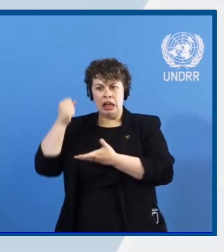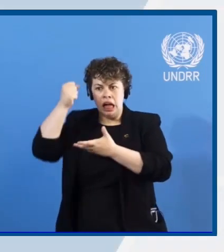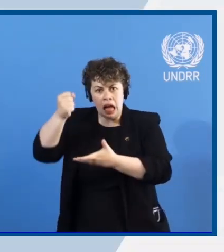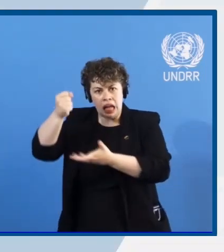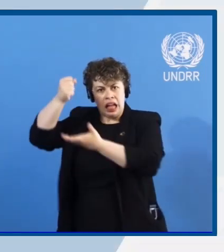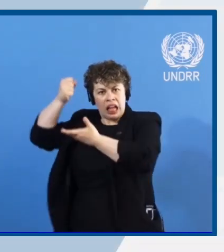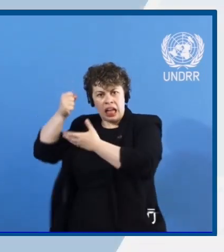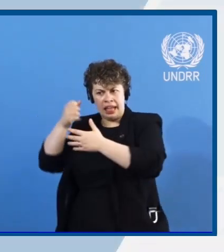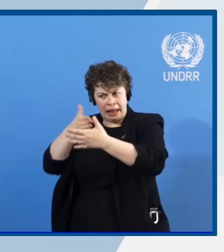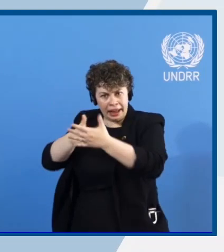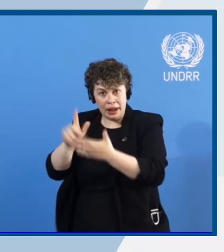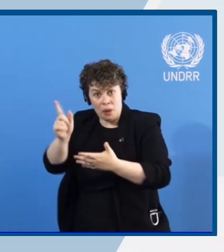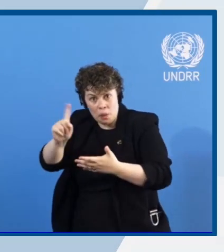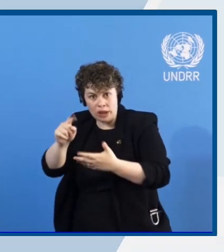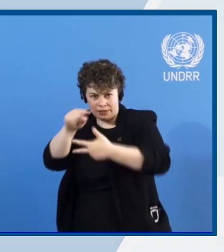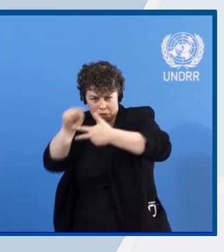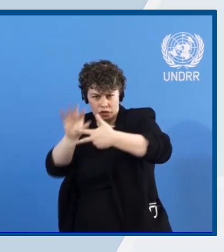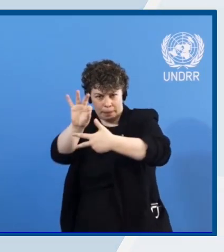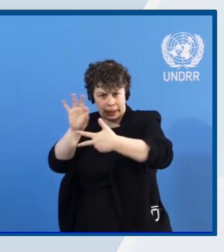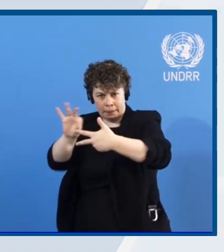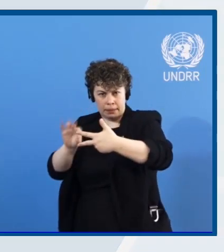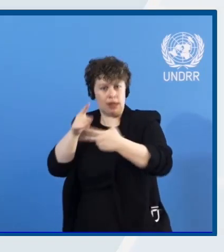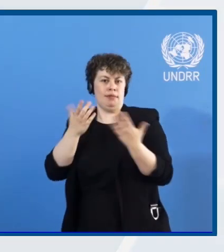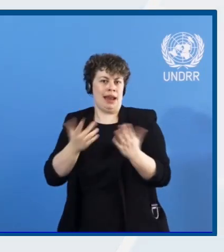important barrier, please do so now.